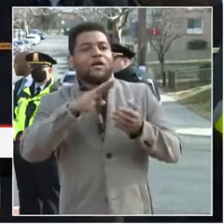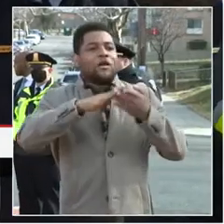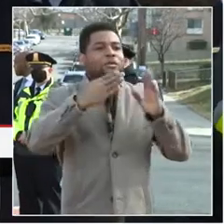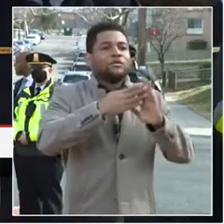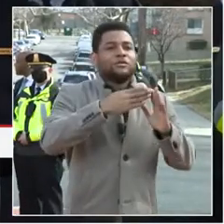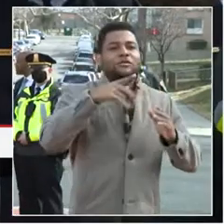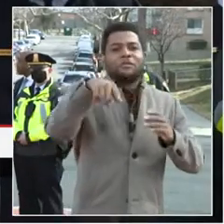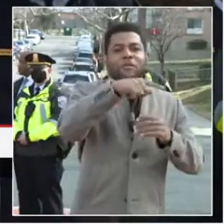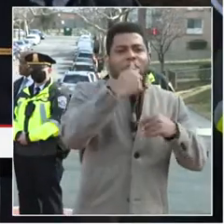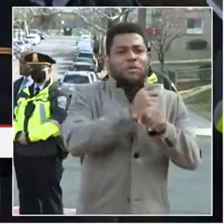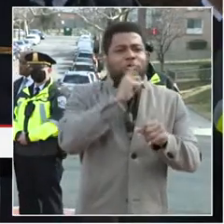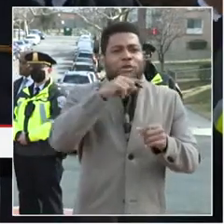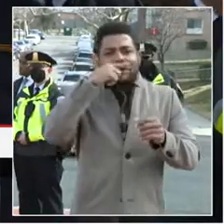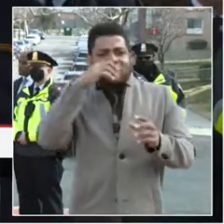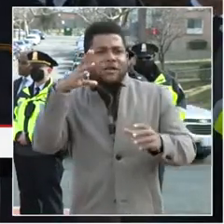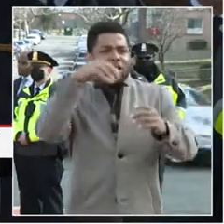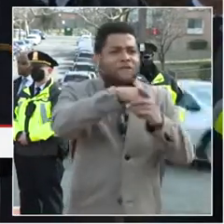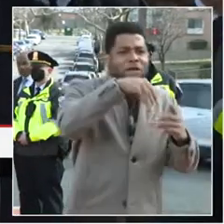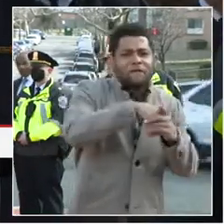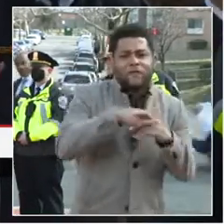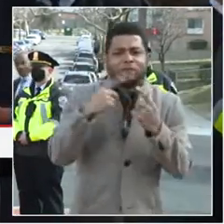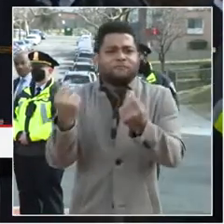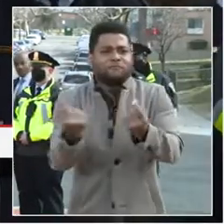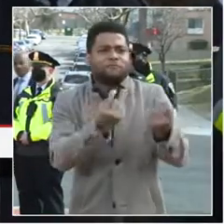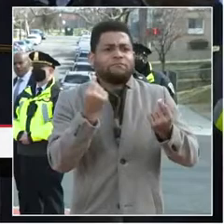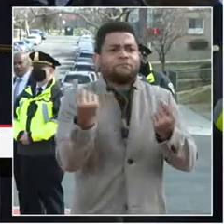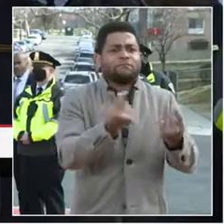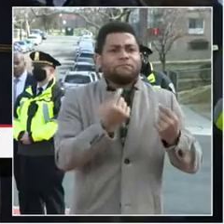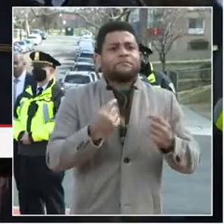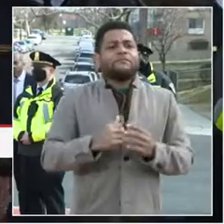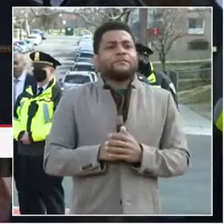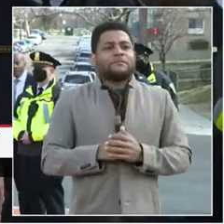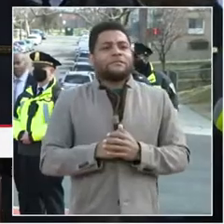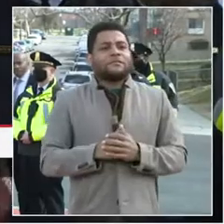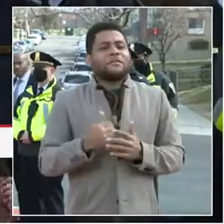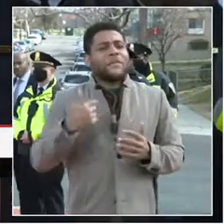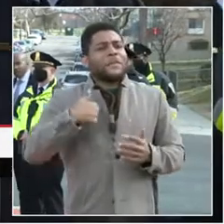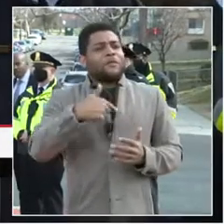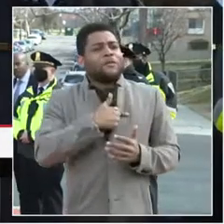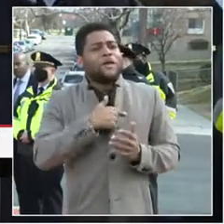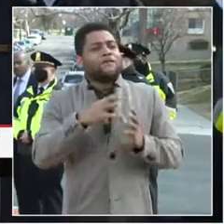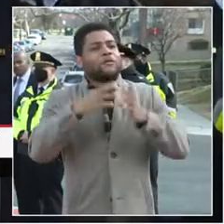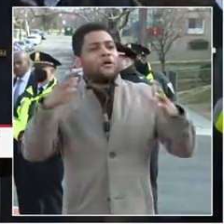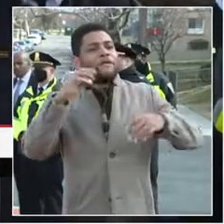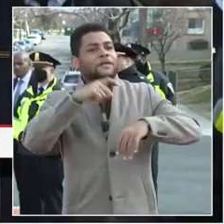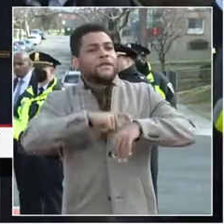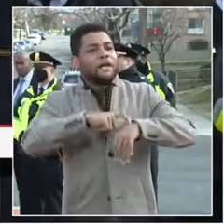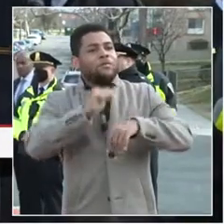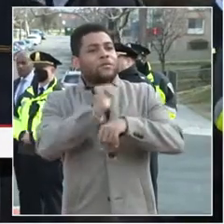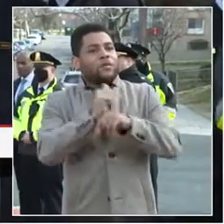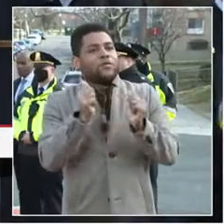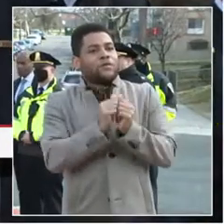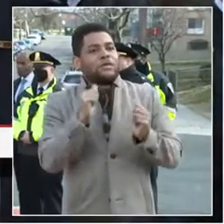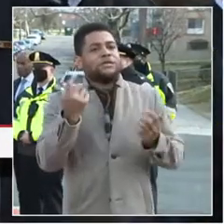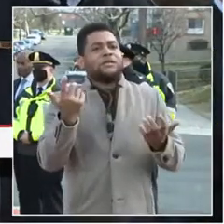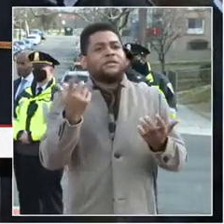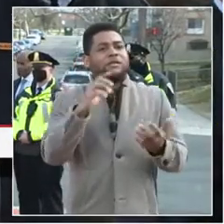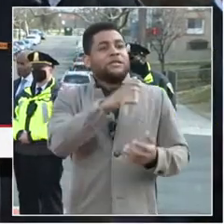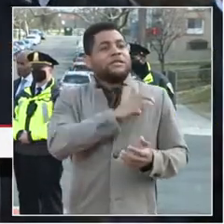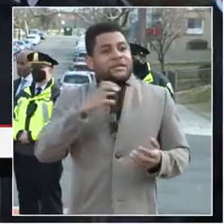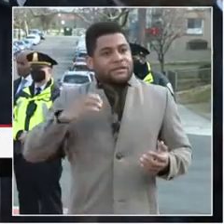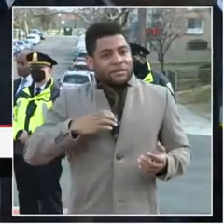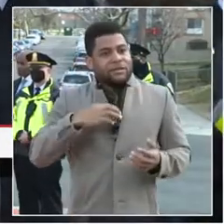and involved in activities throughout. We spent a lot of time working with Councilmember Trayon White here in Ward